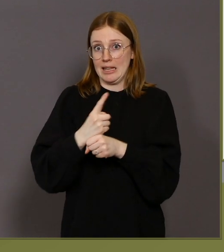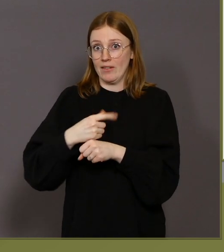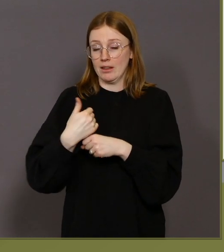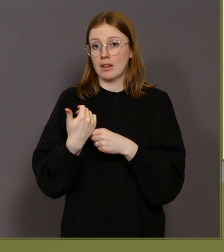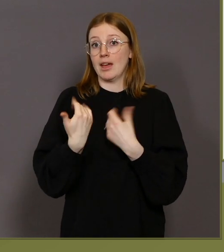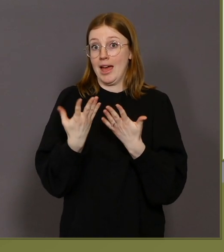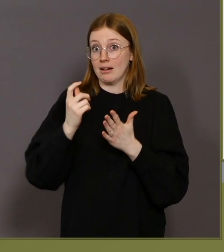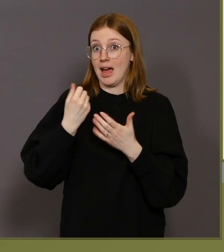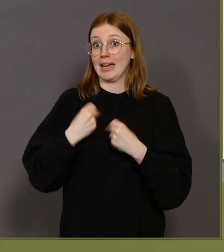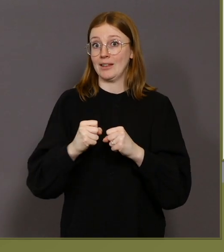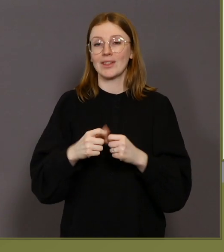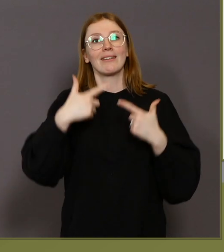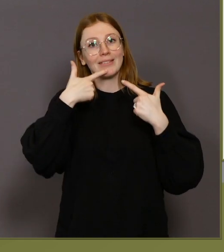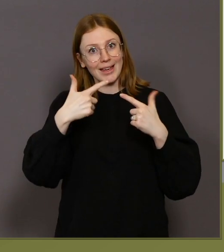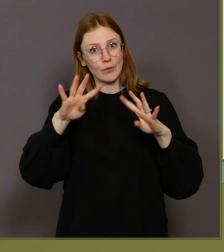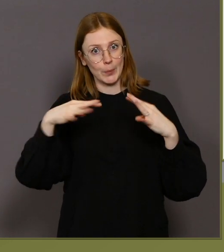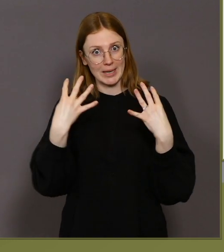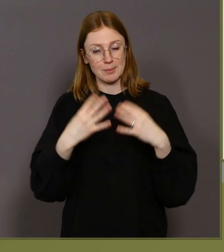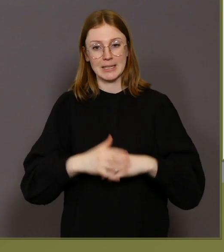you for the attention.